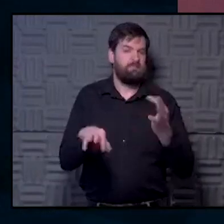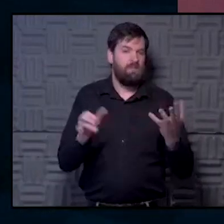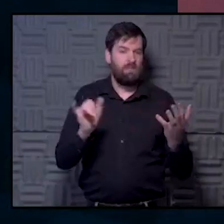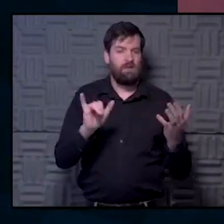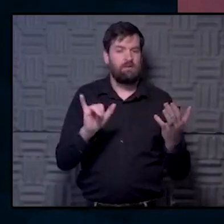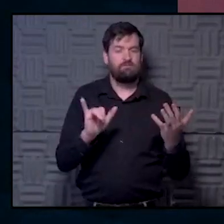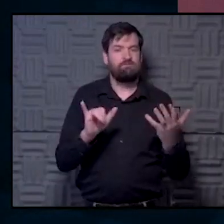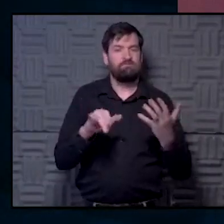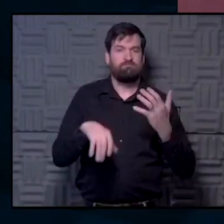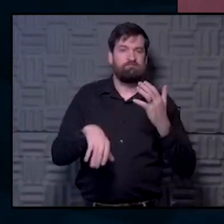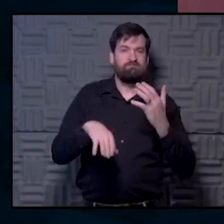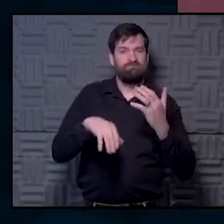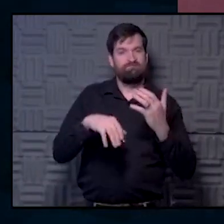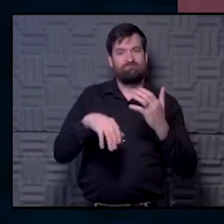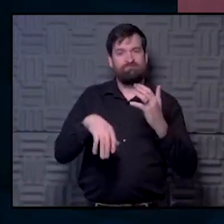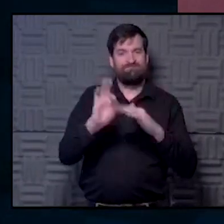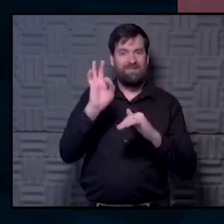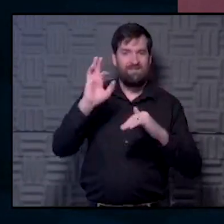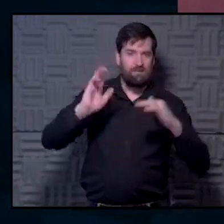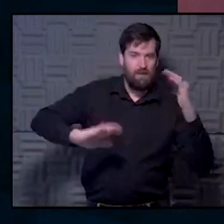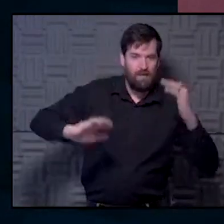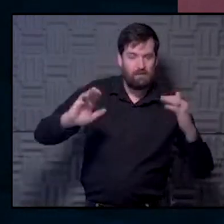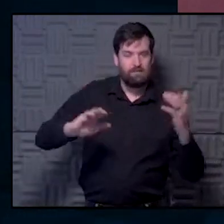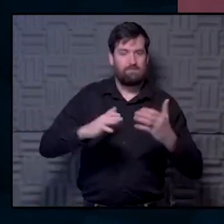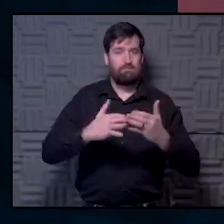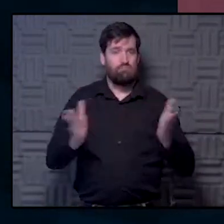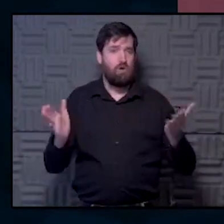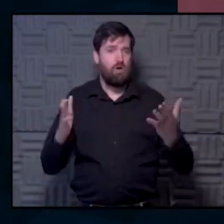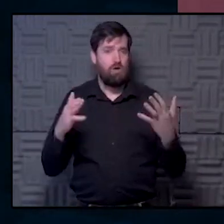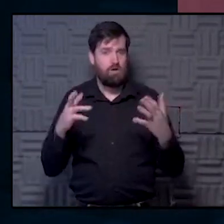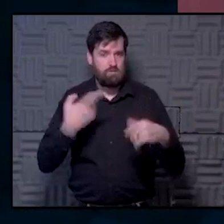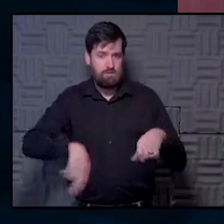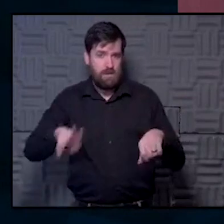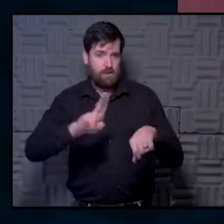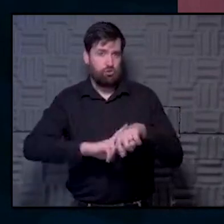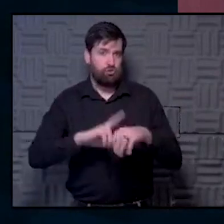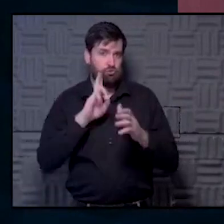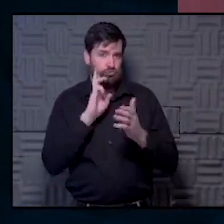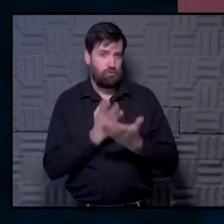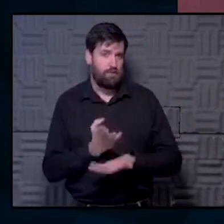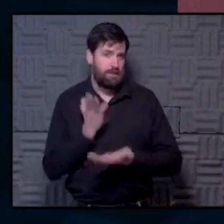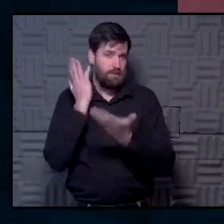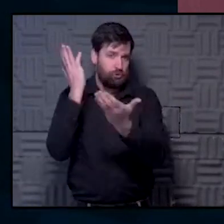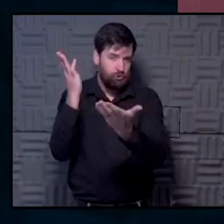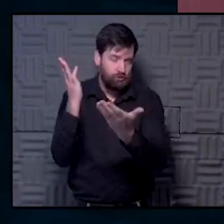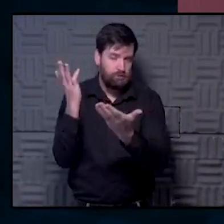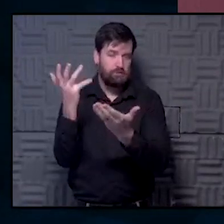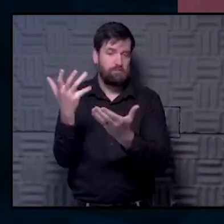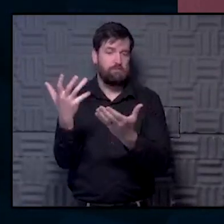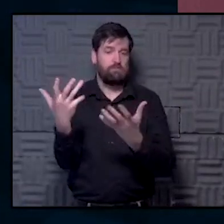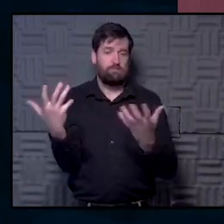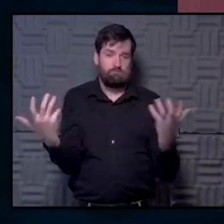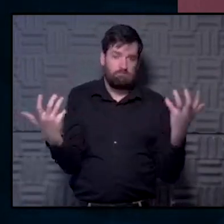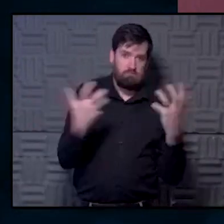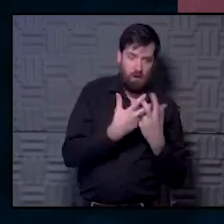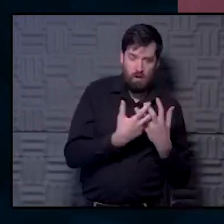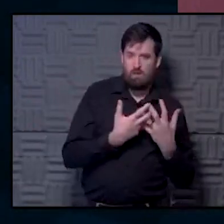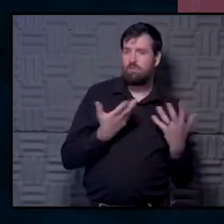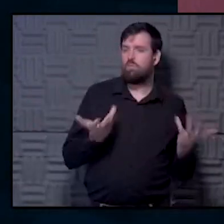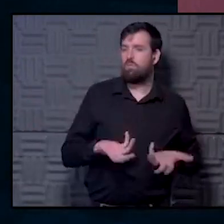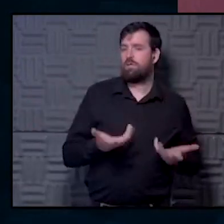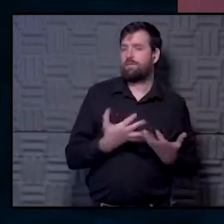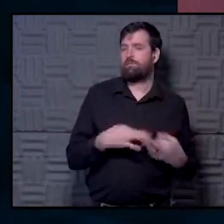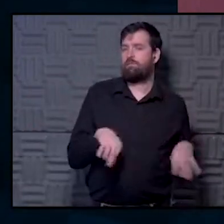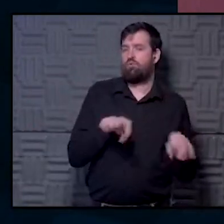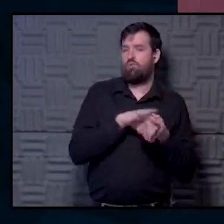just trying to find the right balance of broad national recommendations combined with what is important